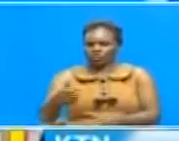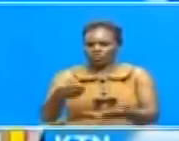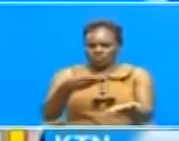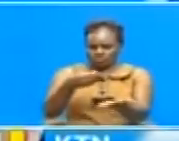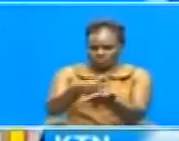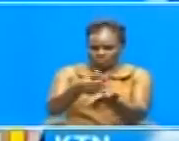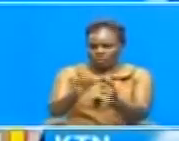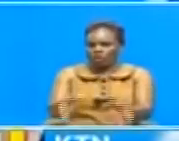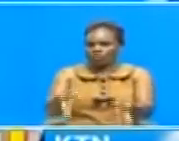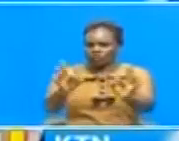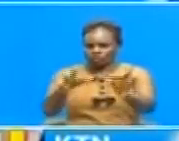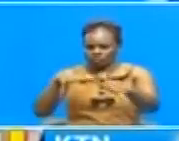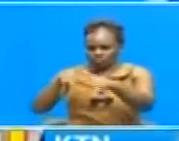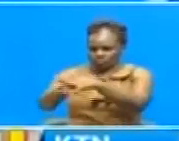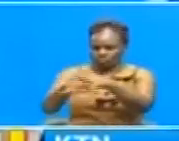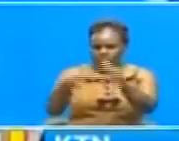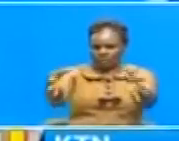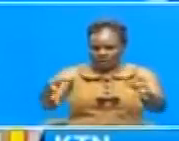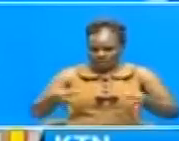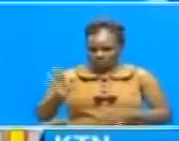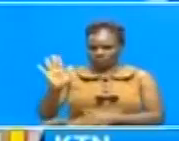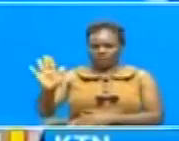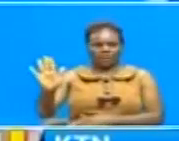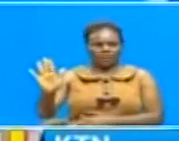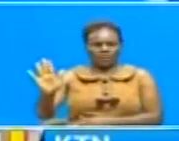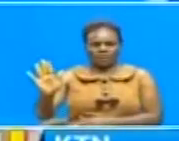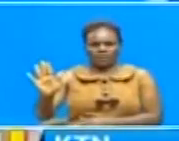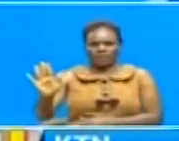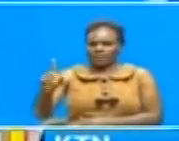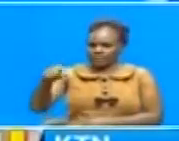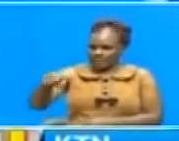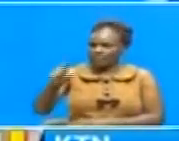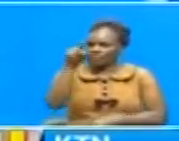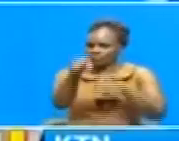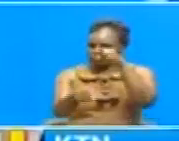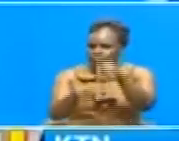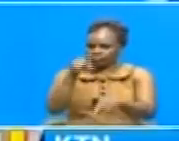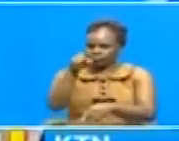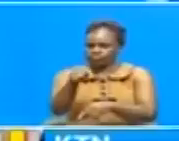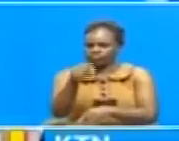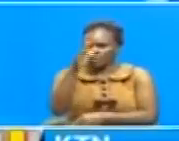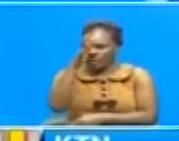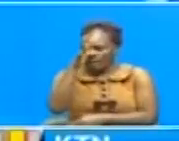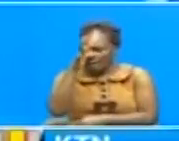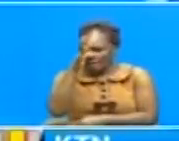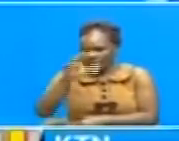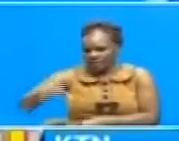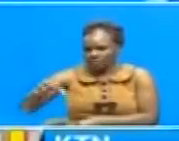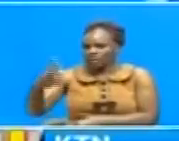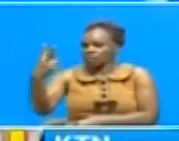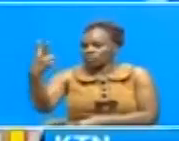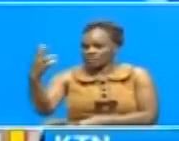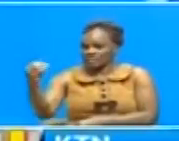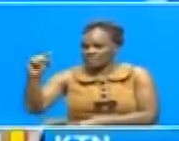Finance Officer to access his bank accounts. Kiamba has been accused of defrauding the county government of